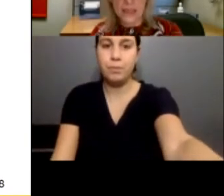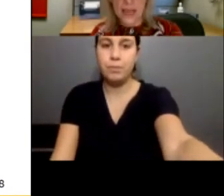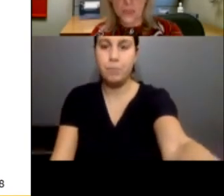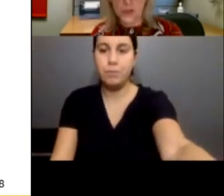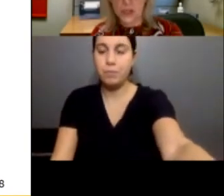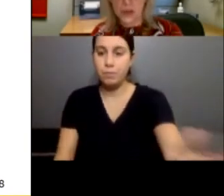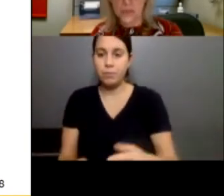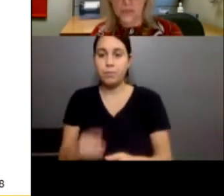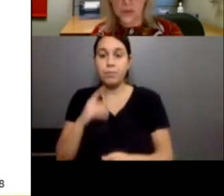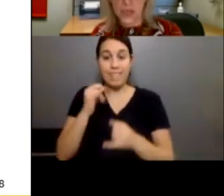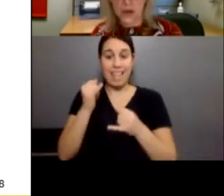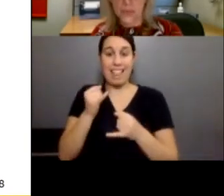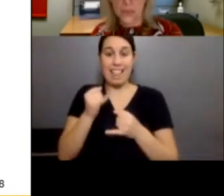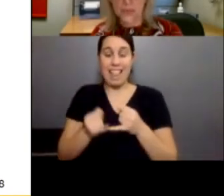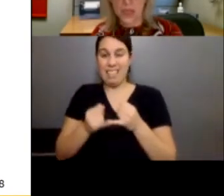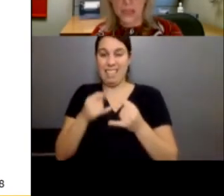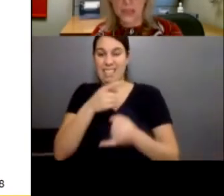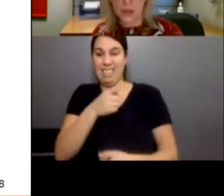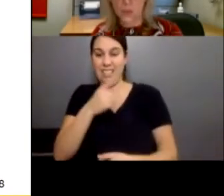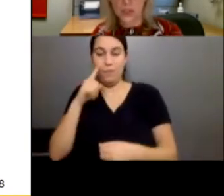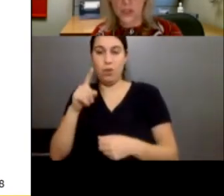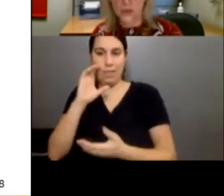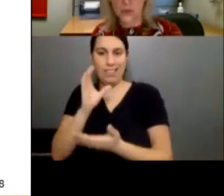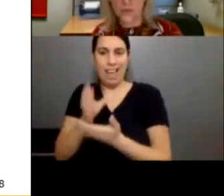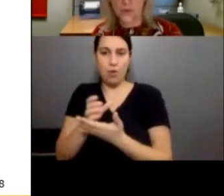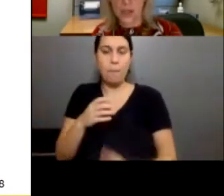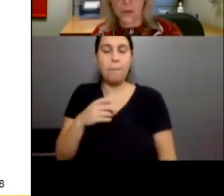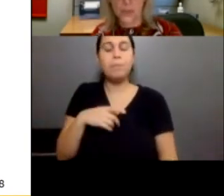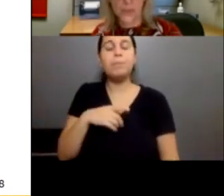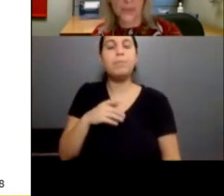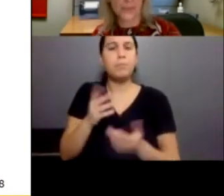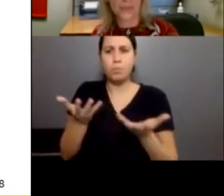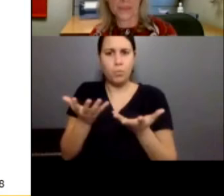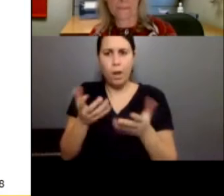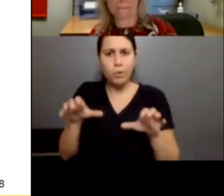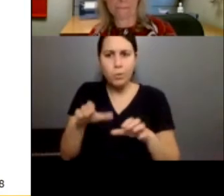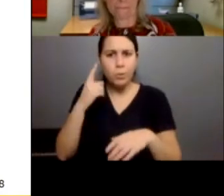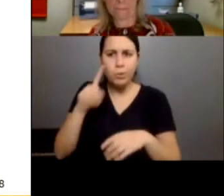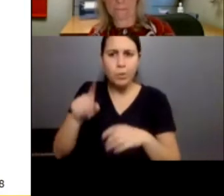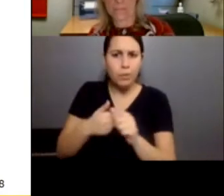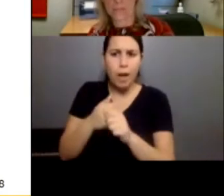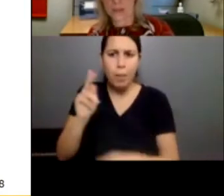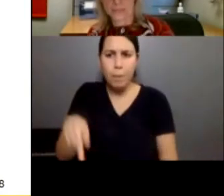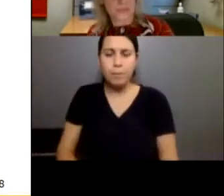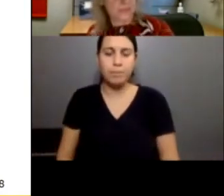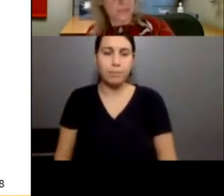Finally, this last portion of the flow diagram gives guidance on what to do for follow-up.